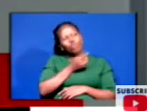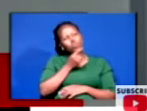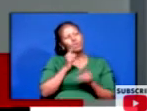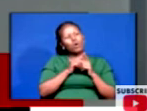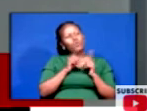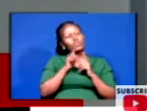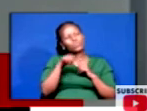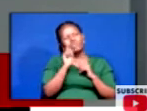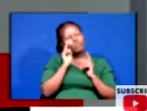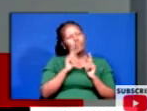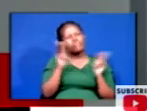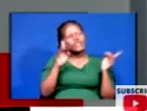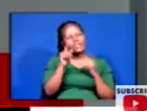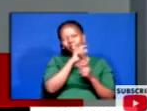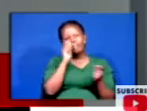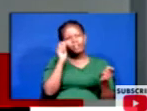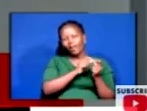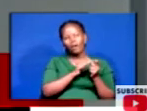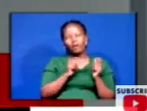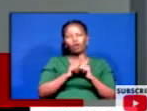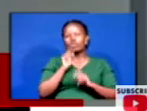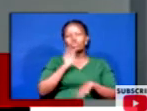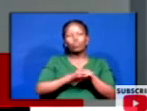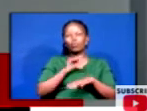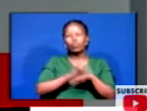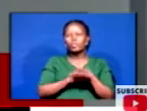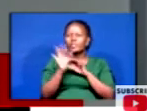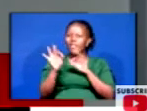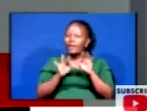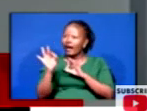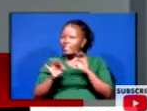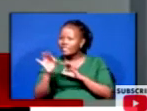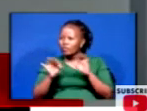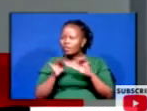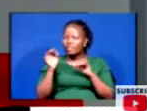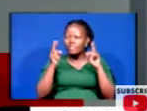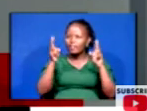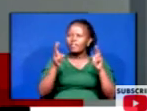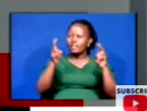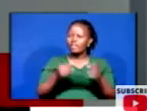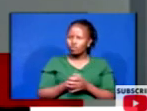very thorough. Mm. And he's very good at articulating the issues that he sees in front of him. Mm-hmm. And I thought,